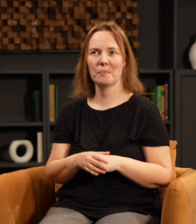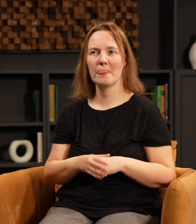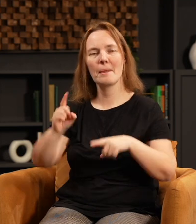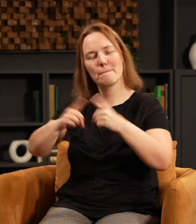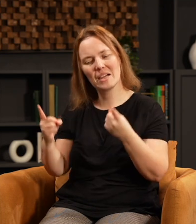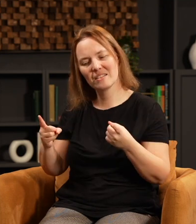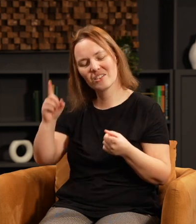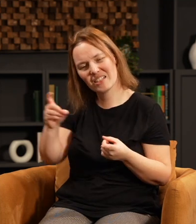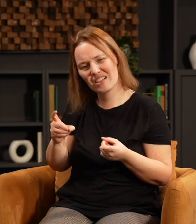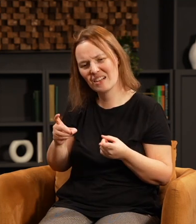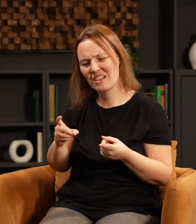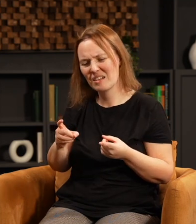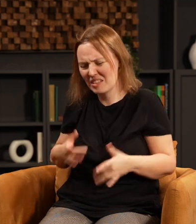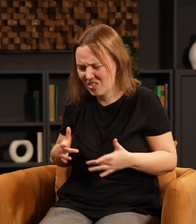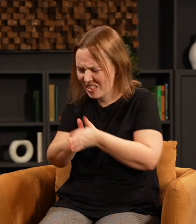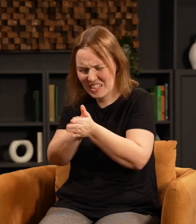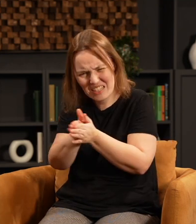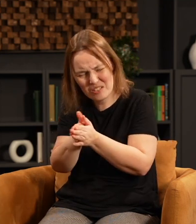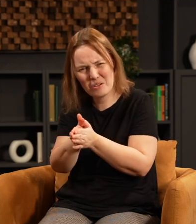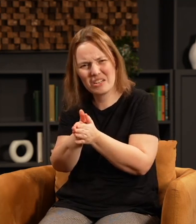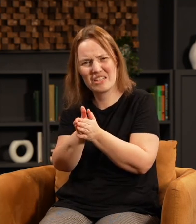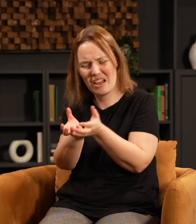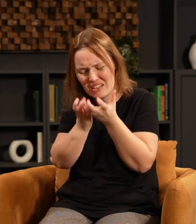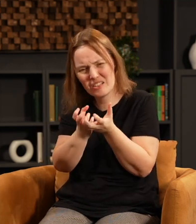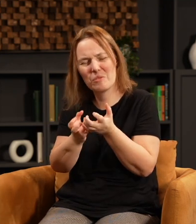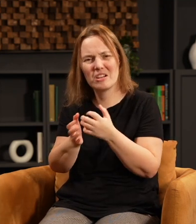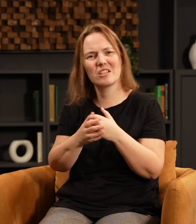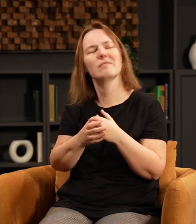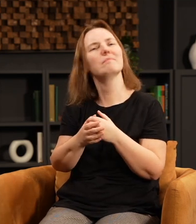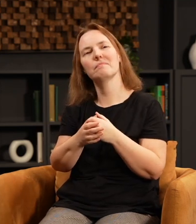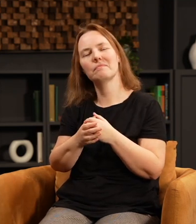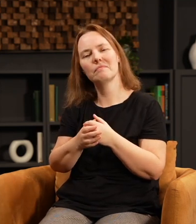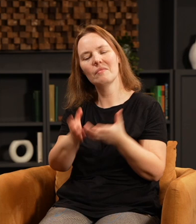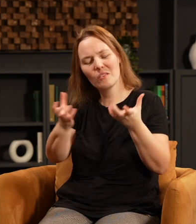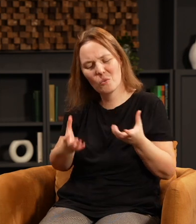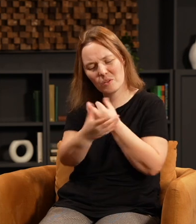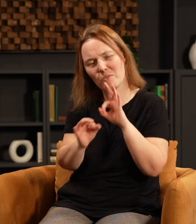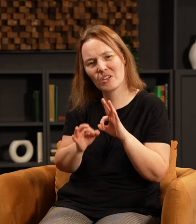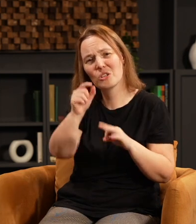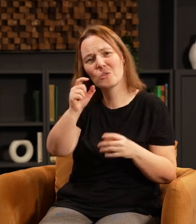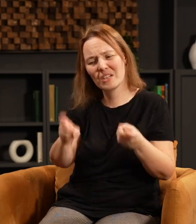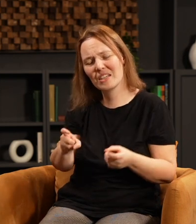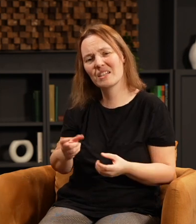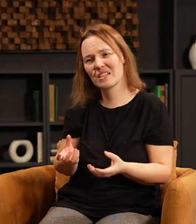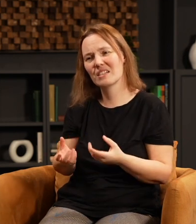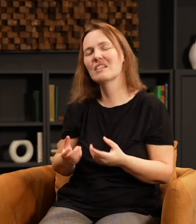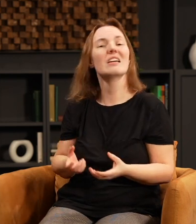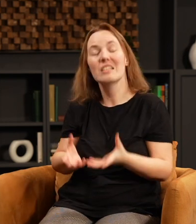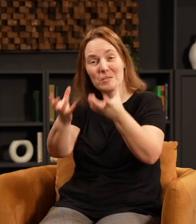of desperation. Friends, hear me. If you want to be free, you've got to be desperate. It doesn't mean that you have to earn it